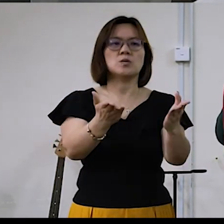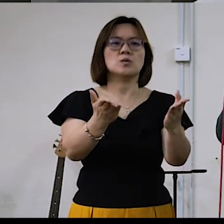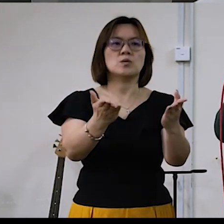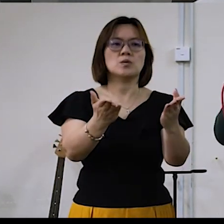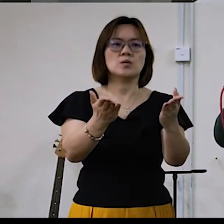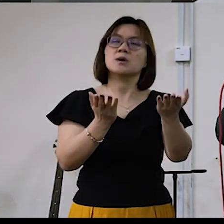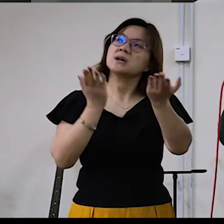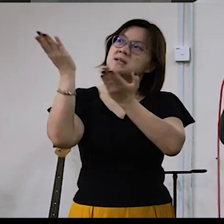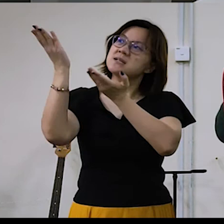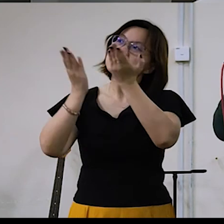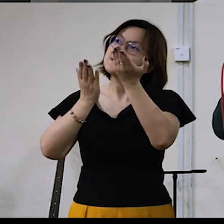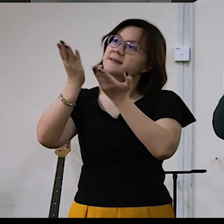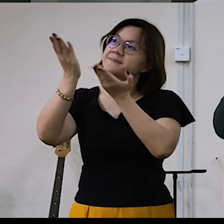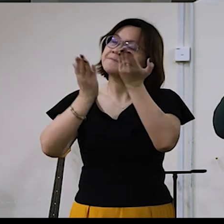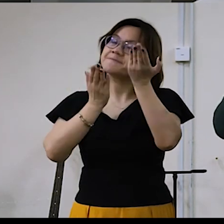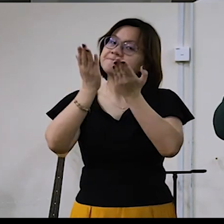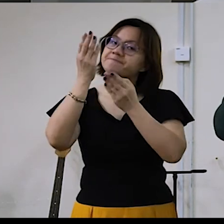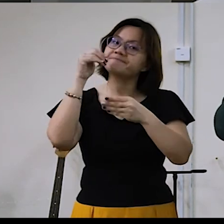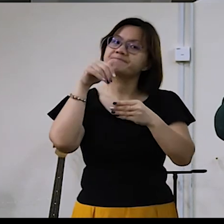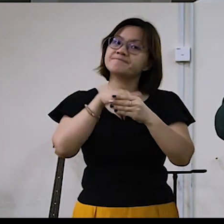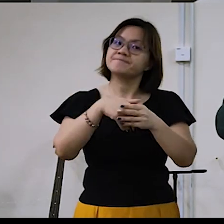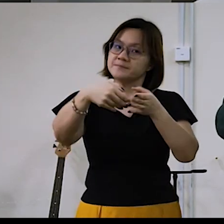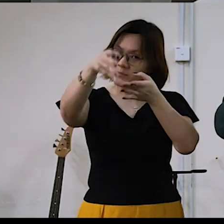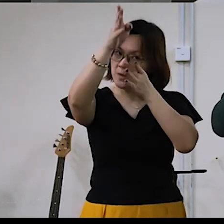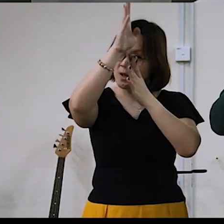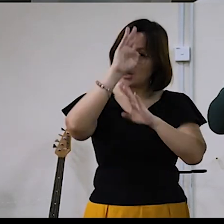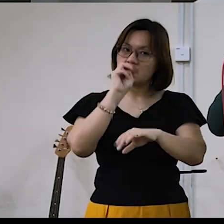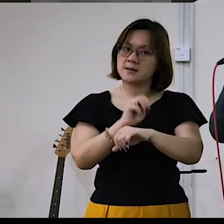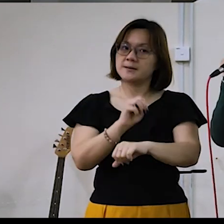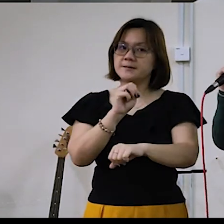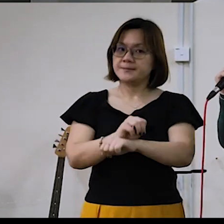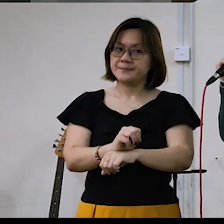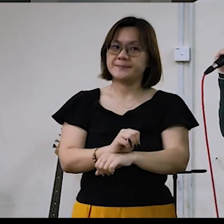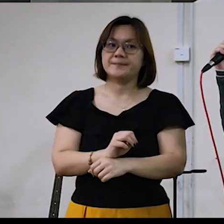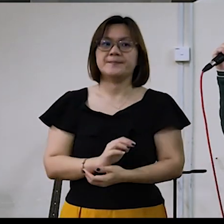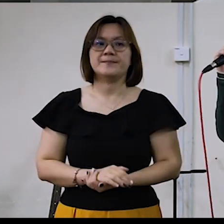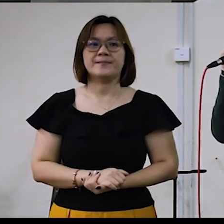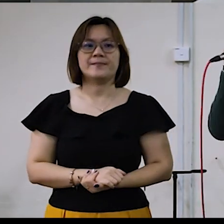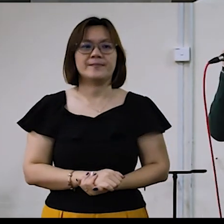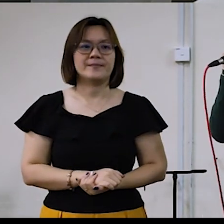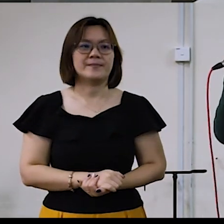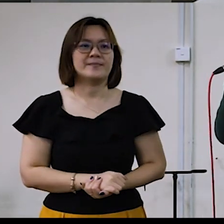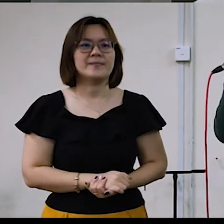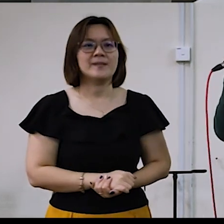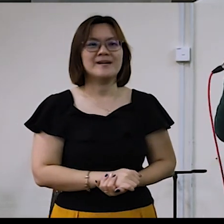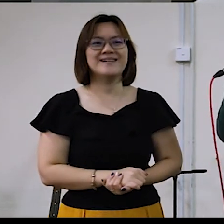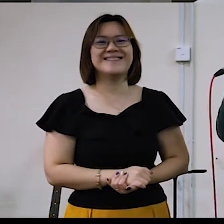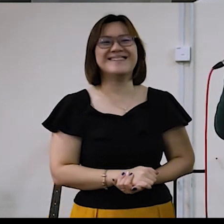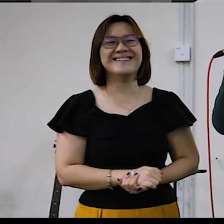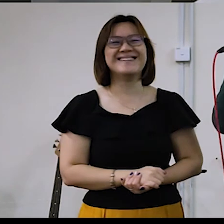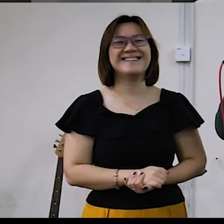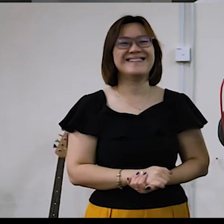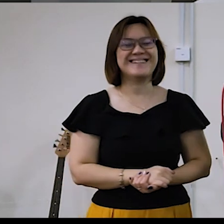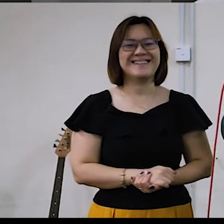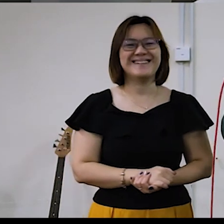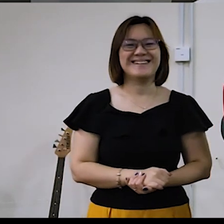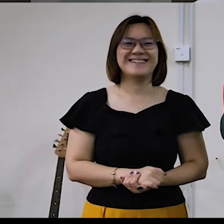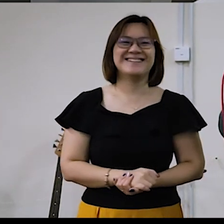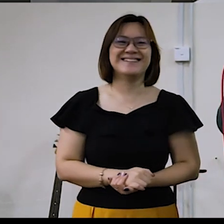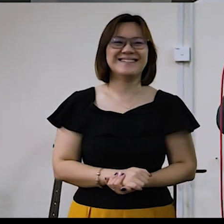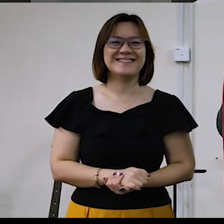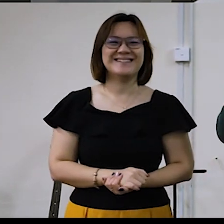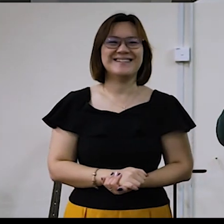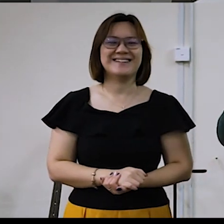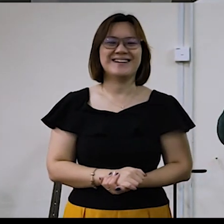you can serve God. Who can say amen? Amen. Don't get baptized in the Spirit, become powerful and shock sendiri. Okay, you have to serve God